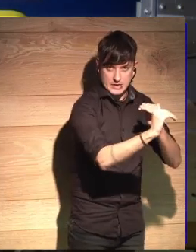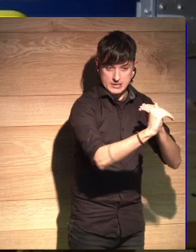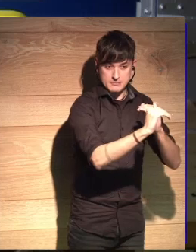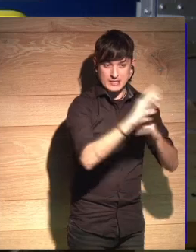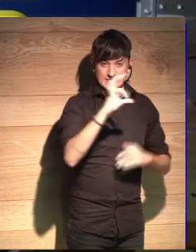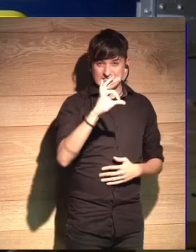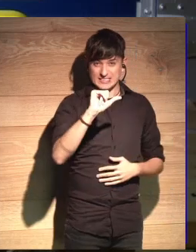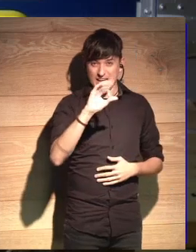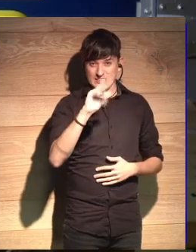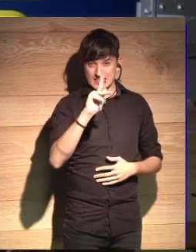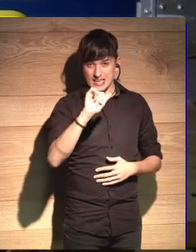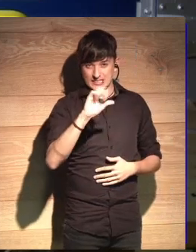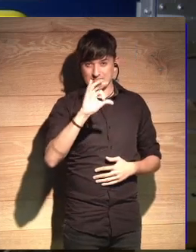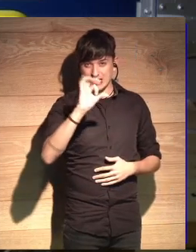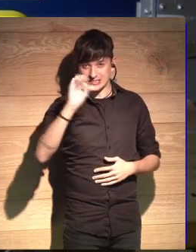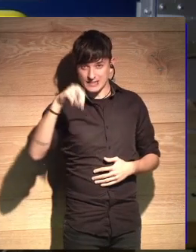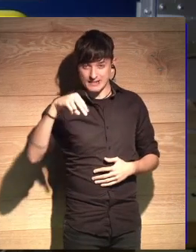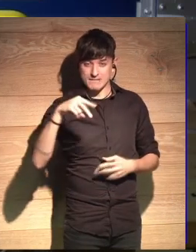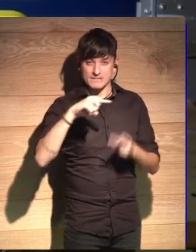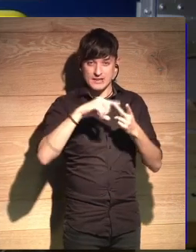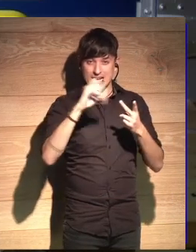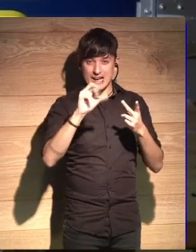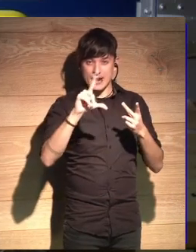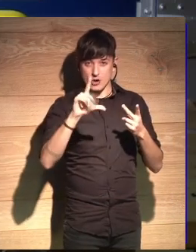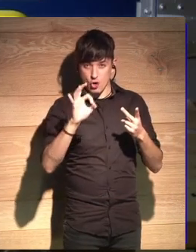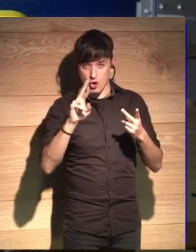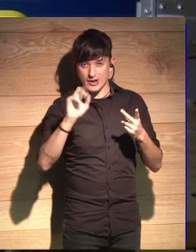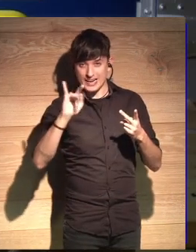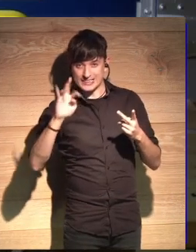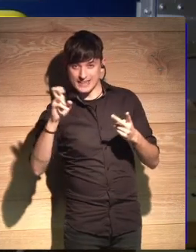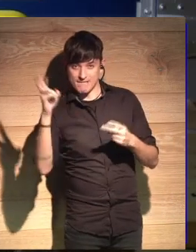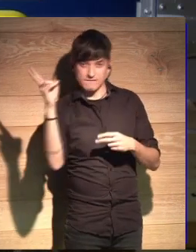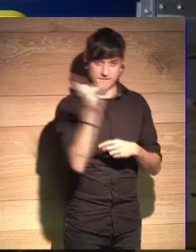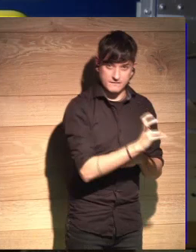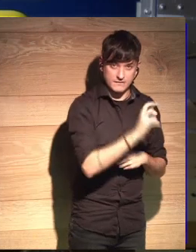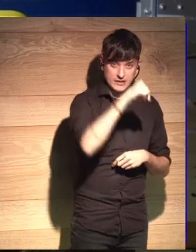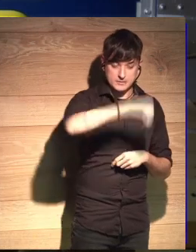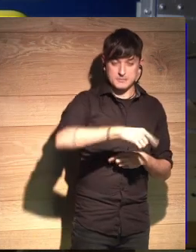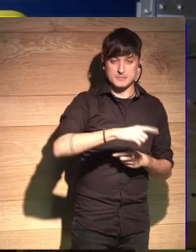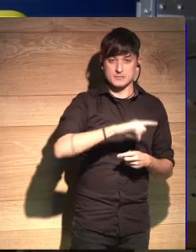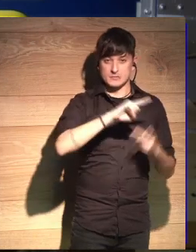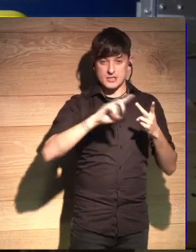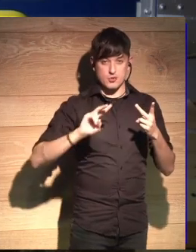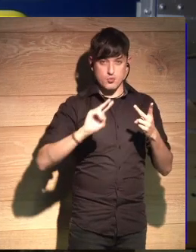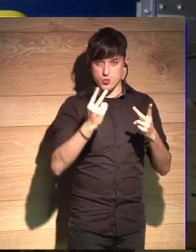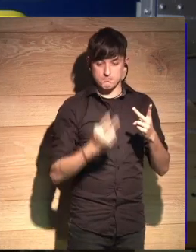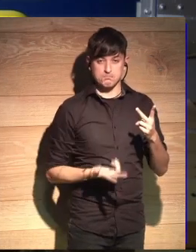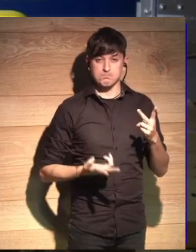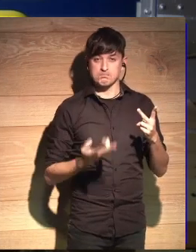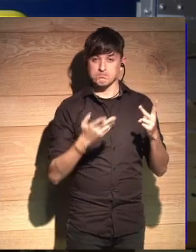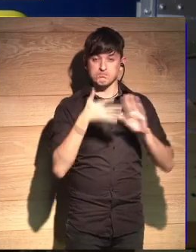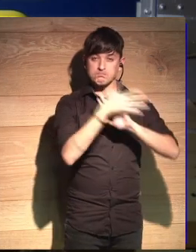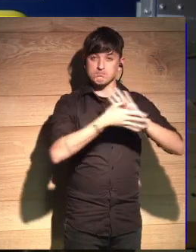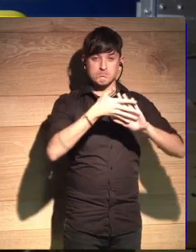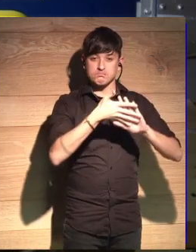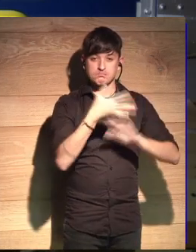cities. We had Saskia Sassen and Carlos Ratti. The second day, the